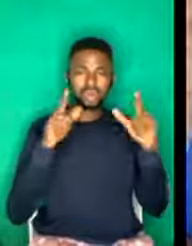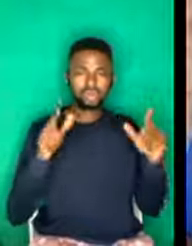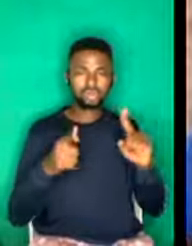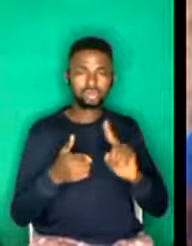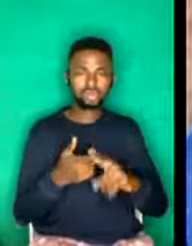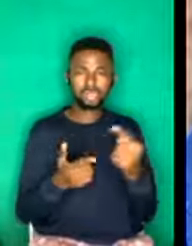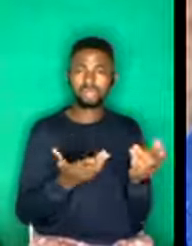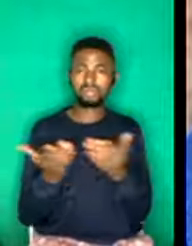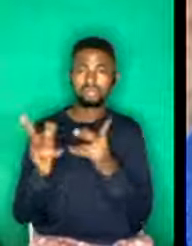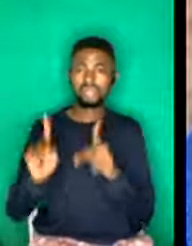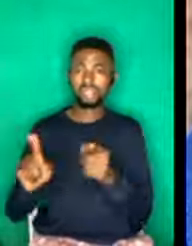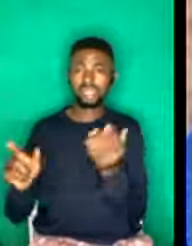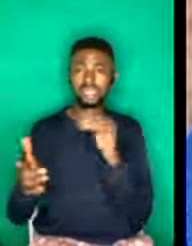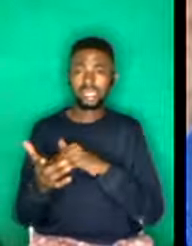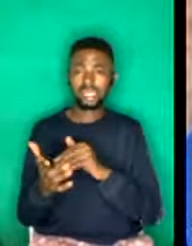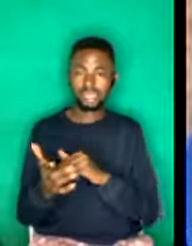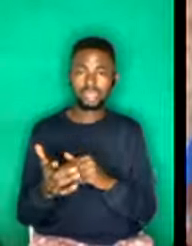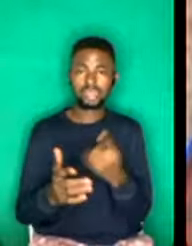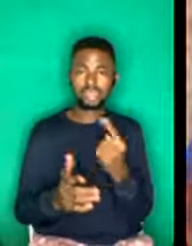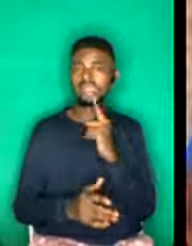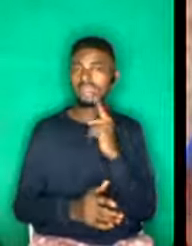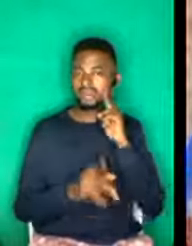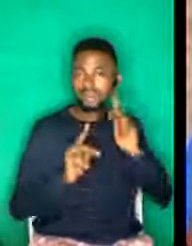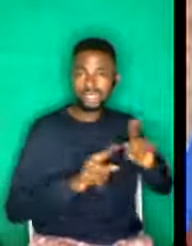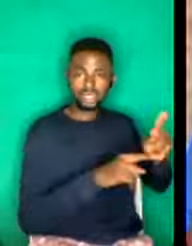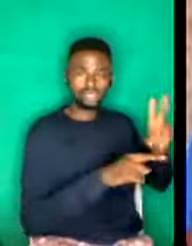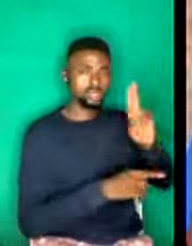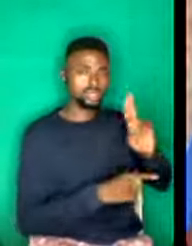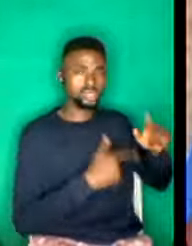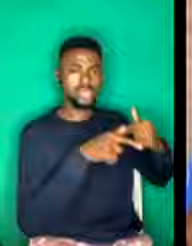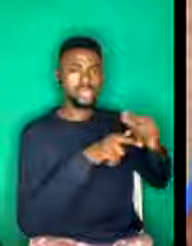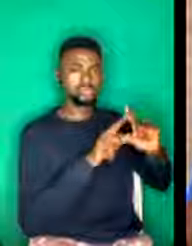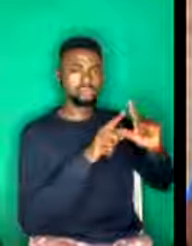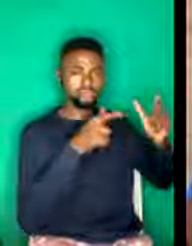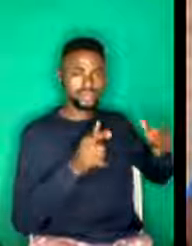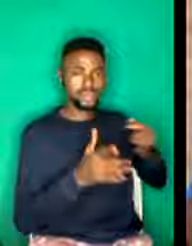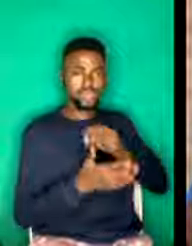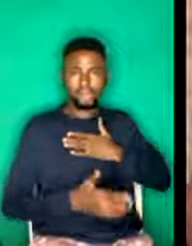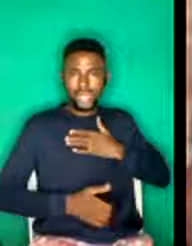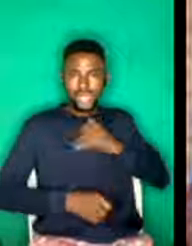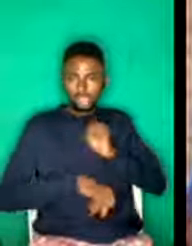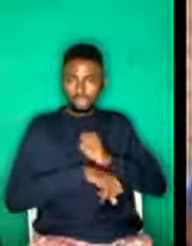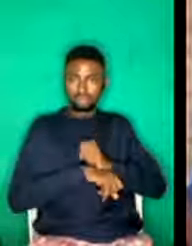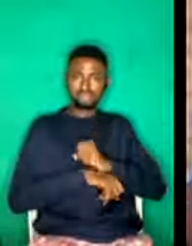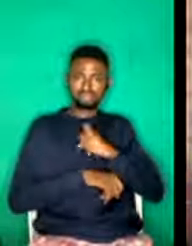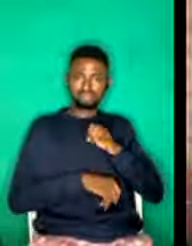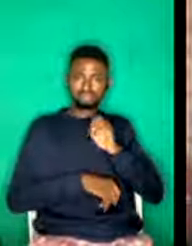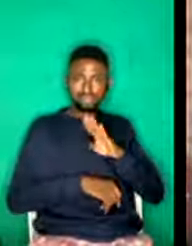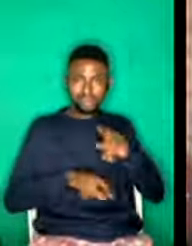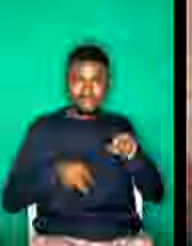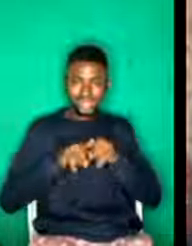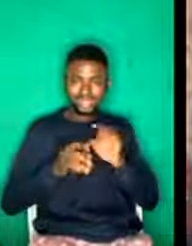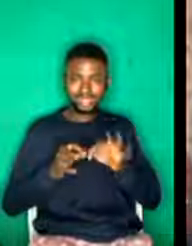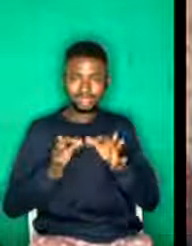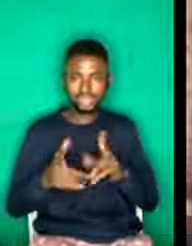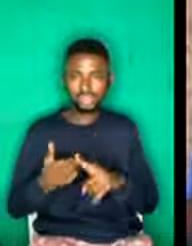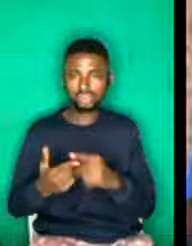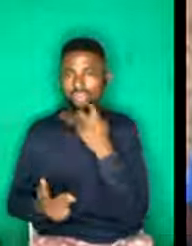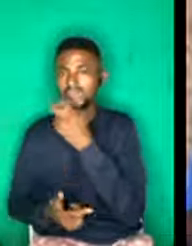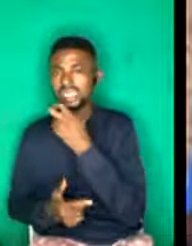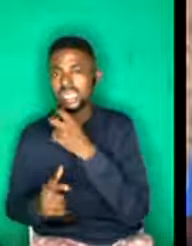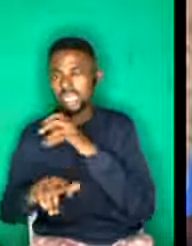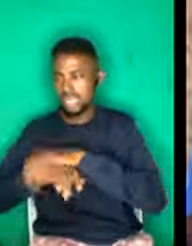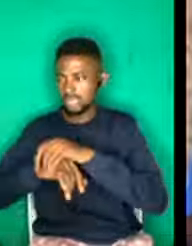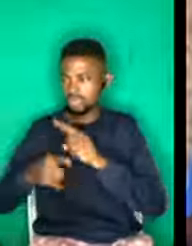again. Of course, the deaf is speaking sign language. It's my job as a sign language interpreter to speak English to you. I'm supposed to